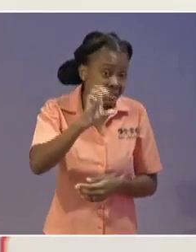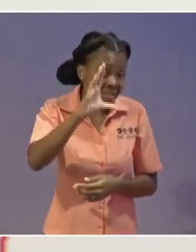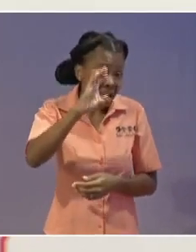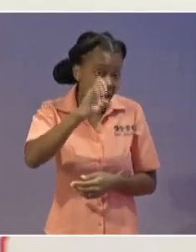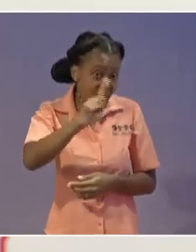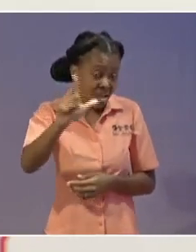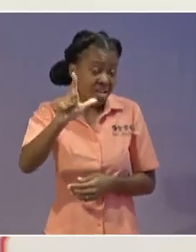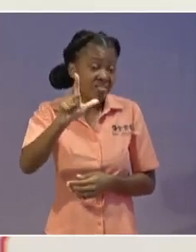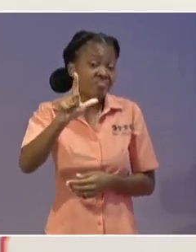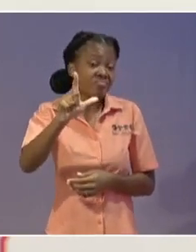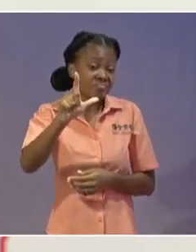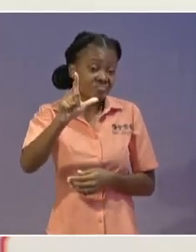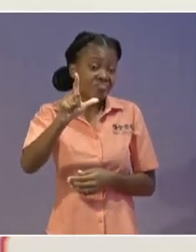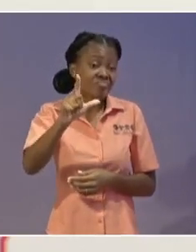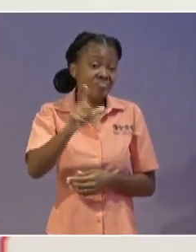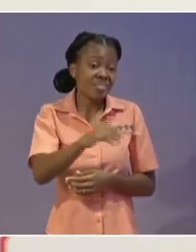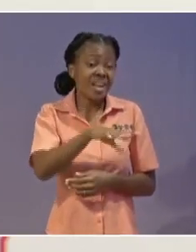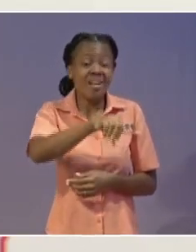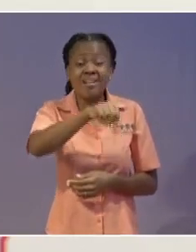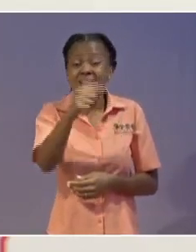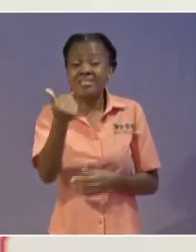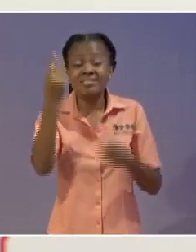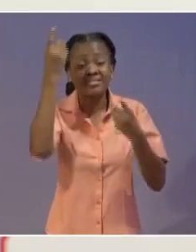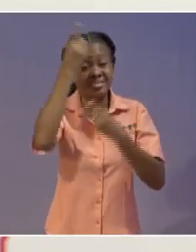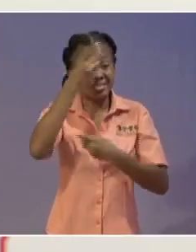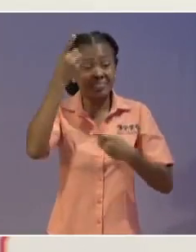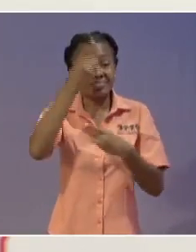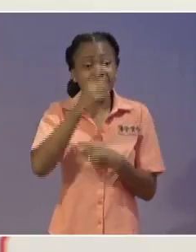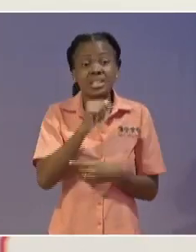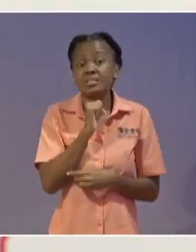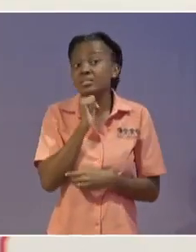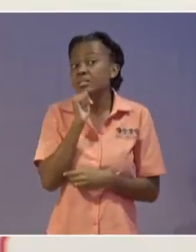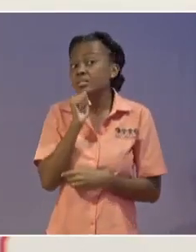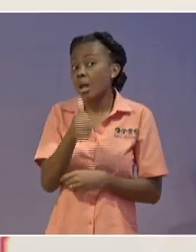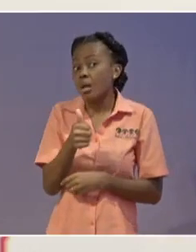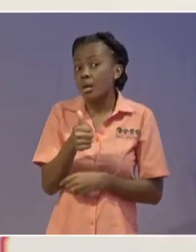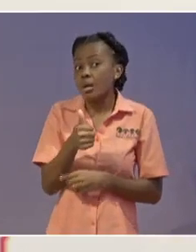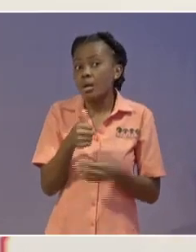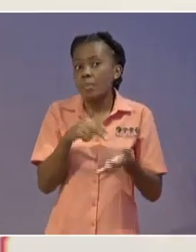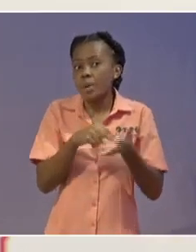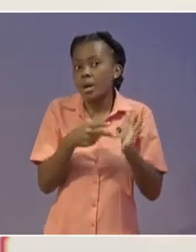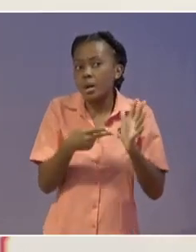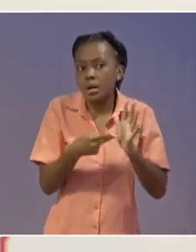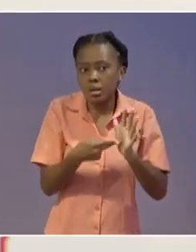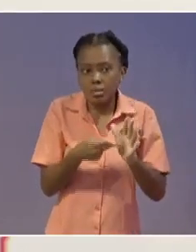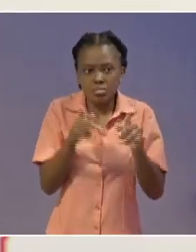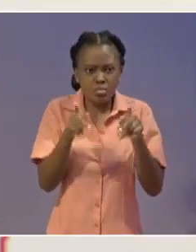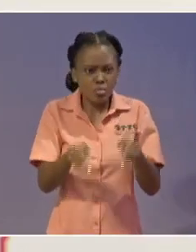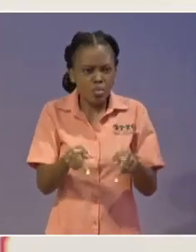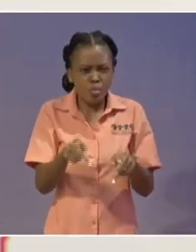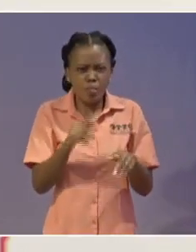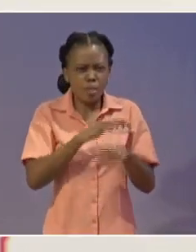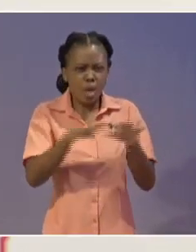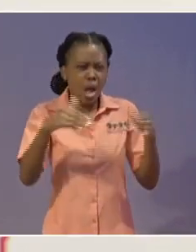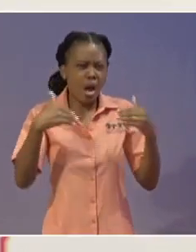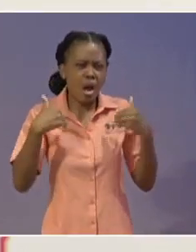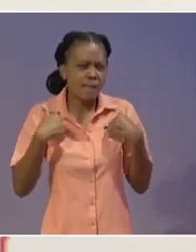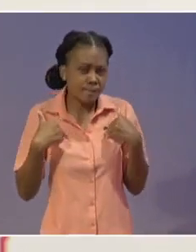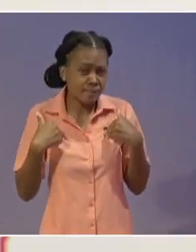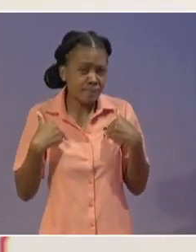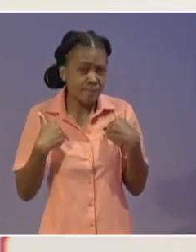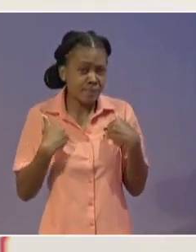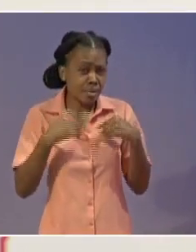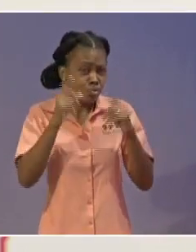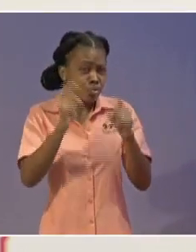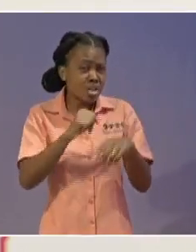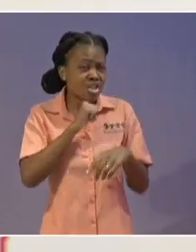doesn't denote that someone or an adolescent child who does not have anything should not be vaxxed. I'm reiterating that if